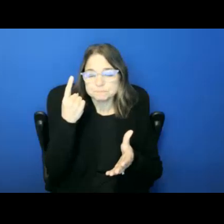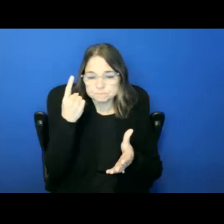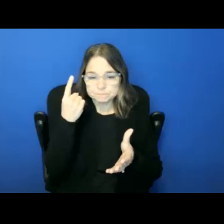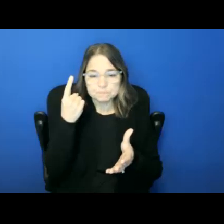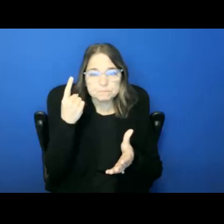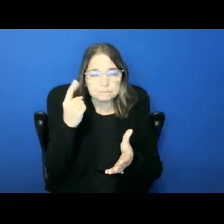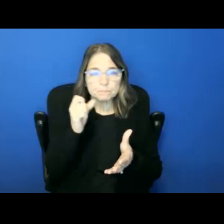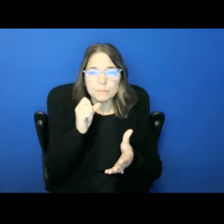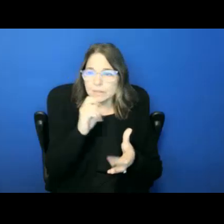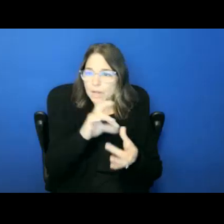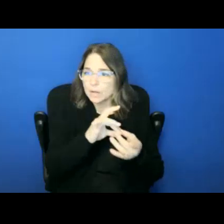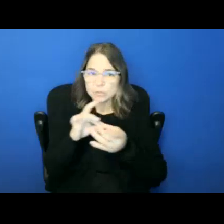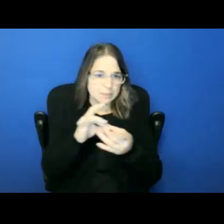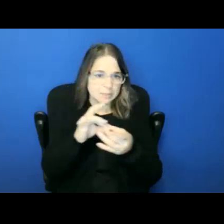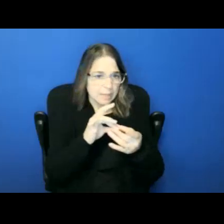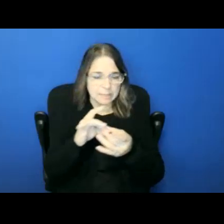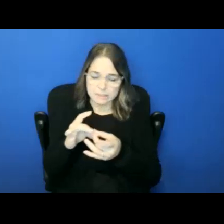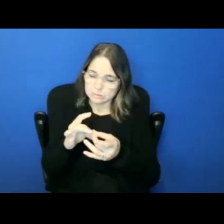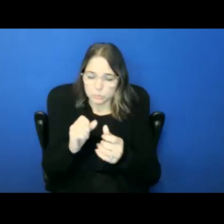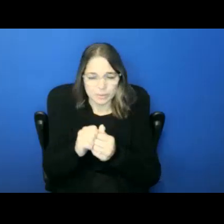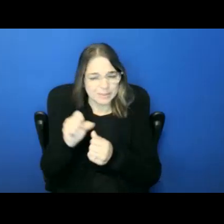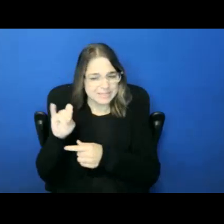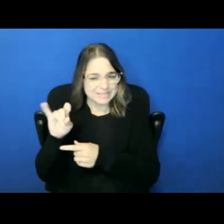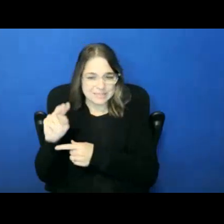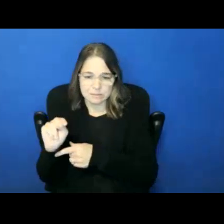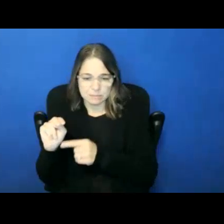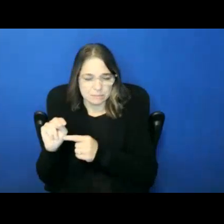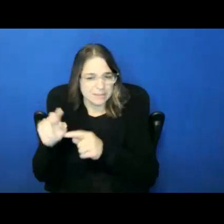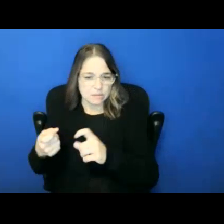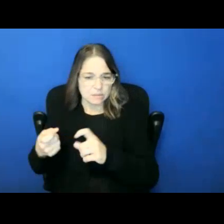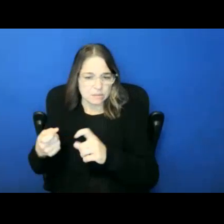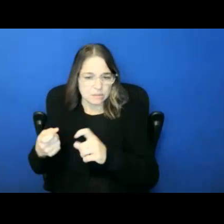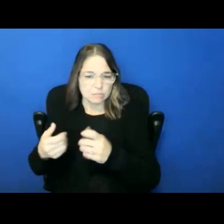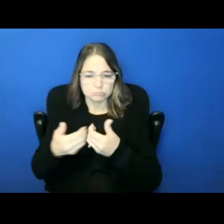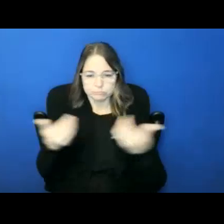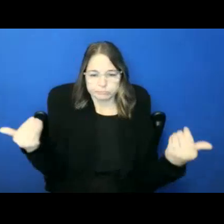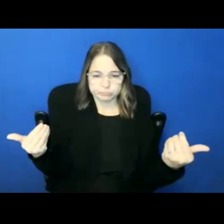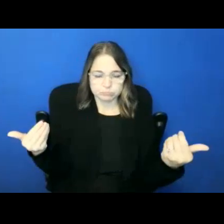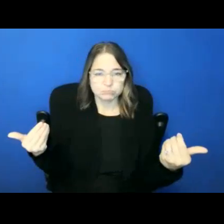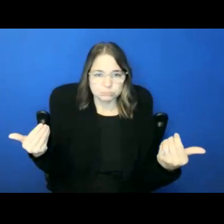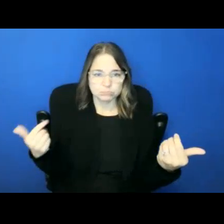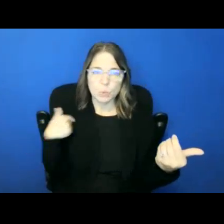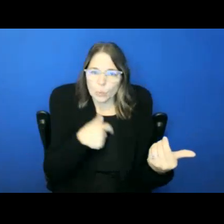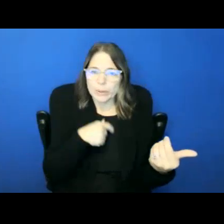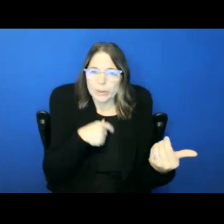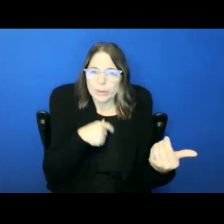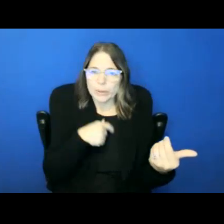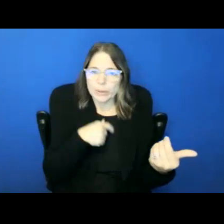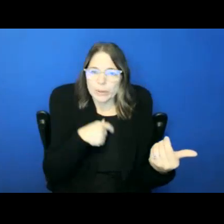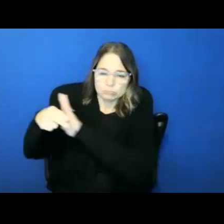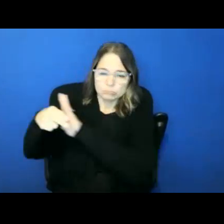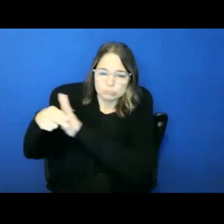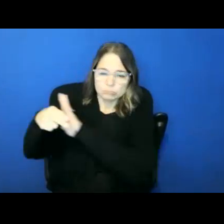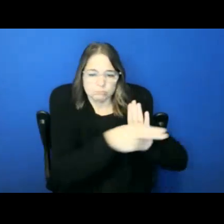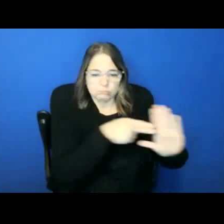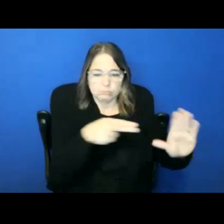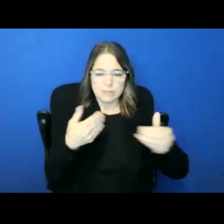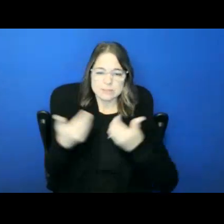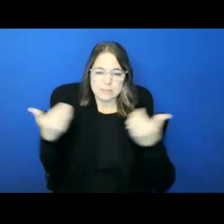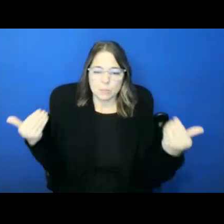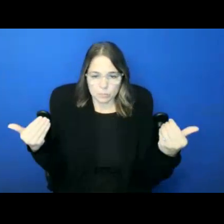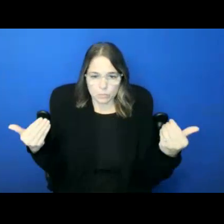not associated as it has been with sin. That's the other thing that we have to confront and we have to name. And so